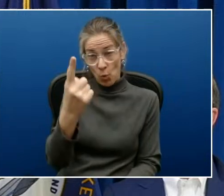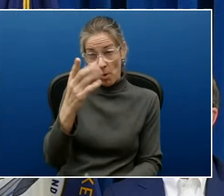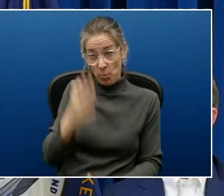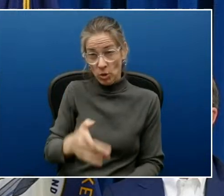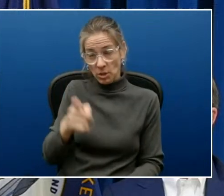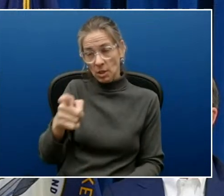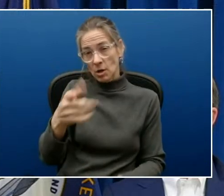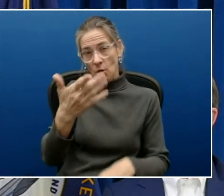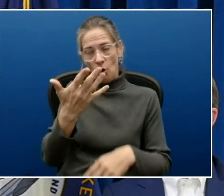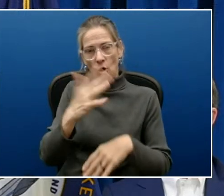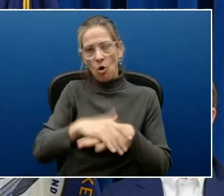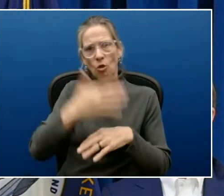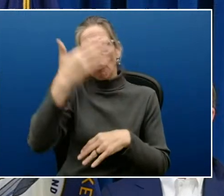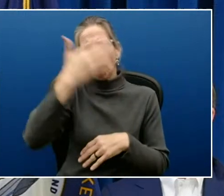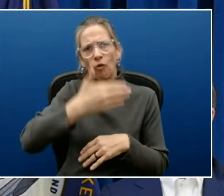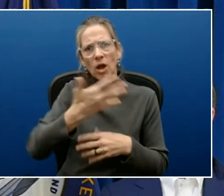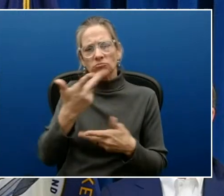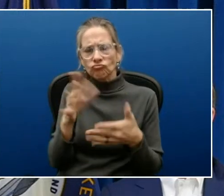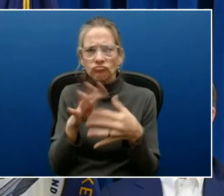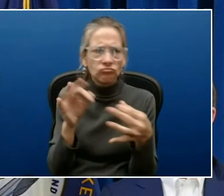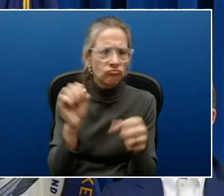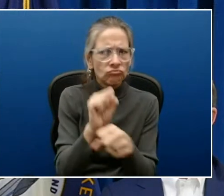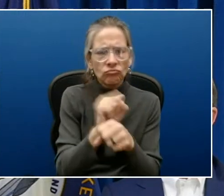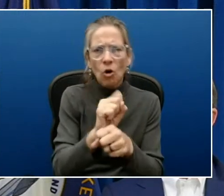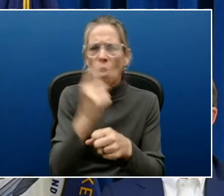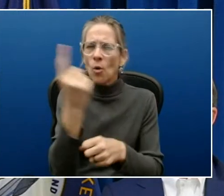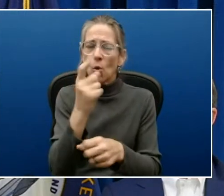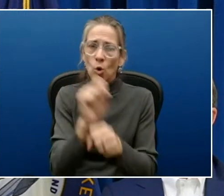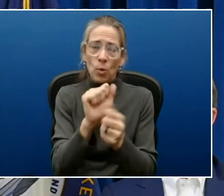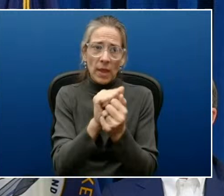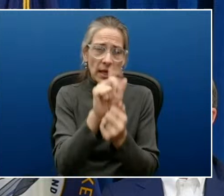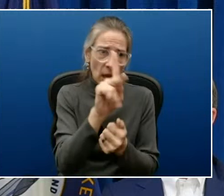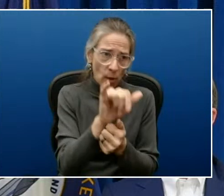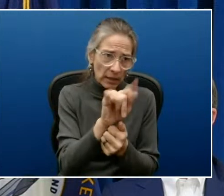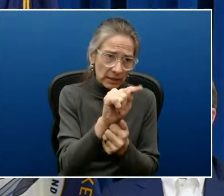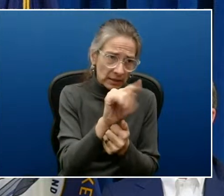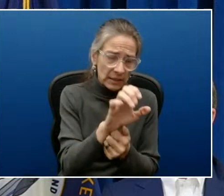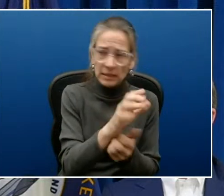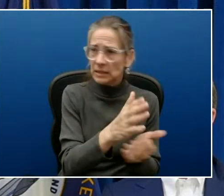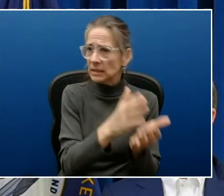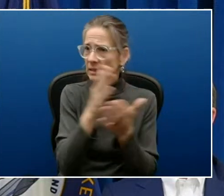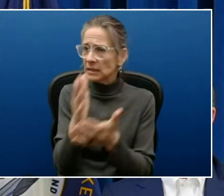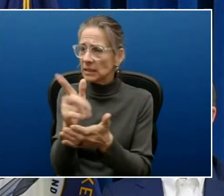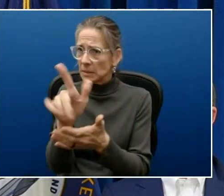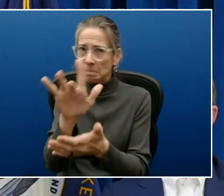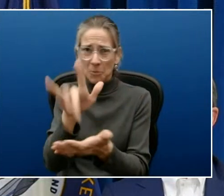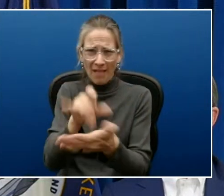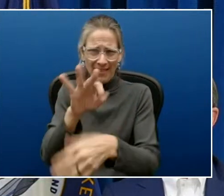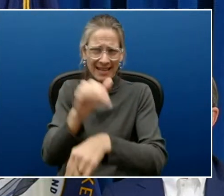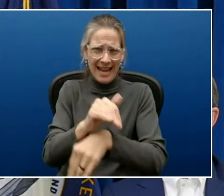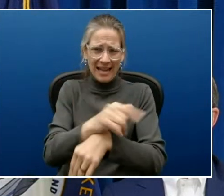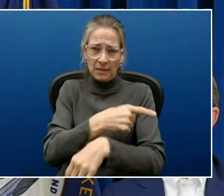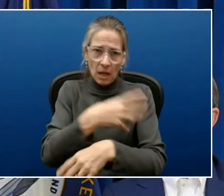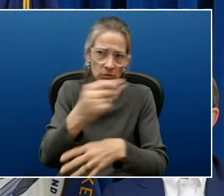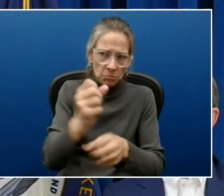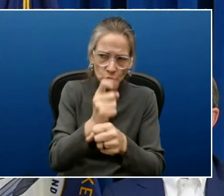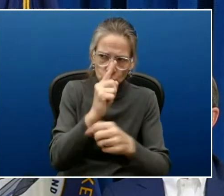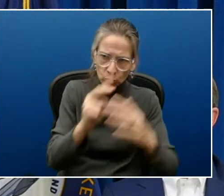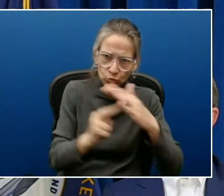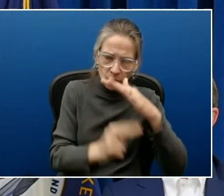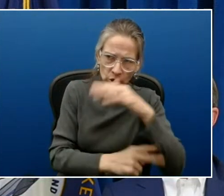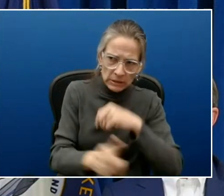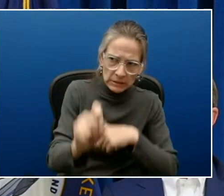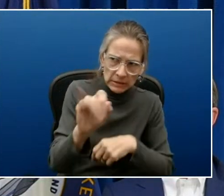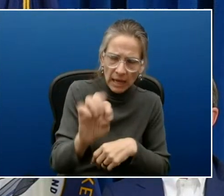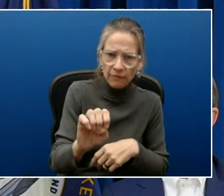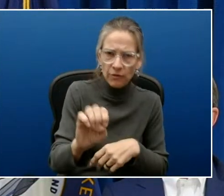all the time, working with KYTC, out in the middle of the night, making sure bridges are safe, roads are safe.